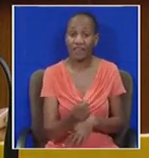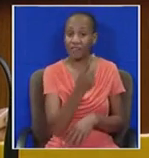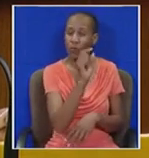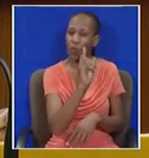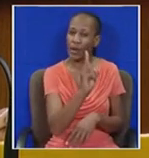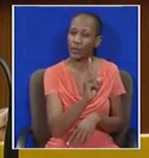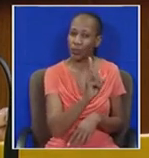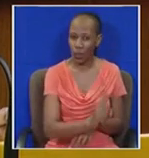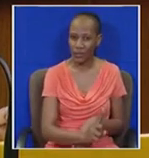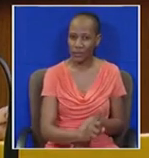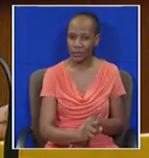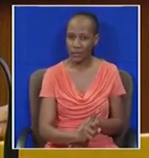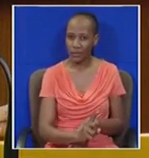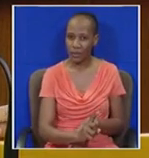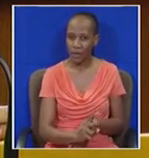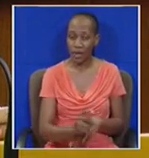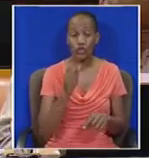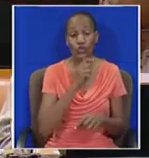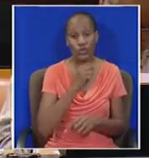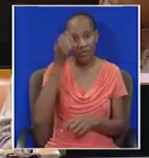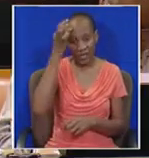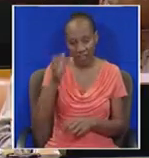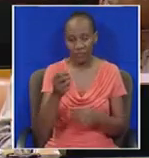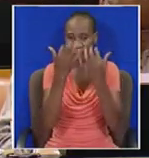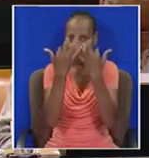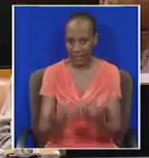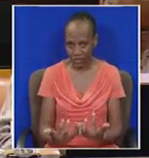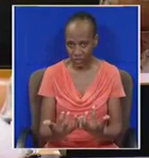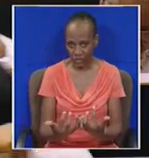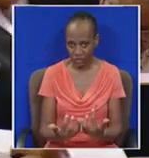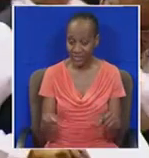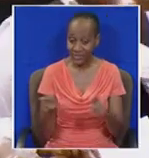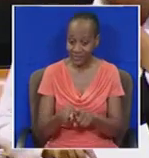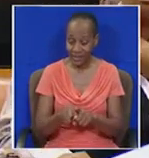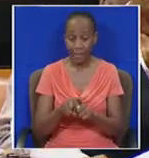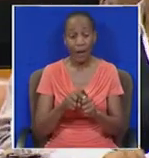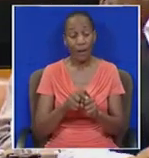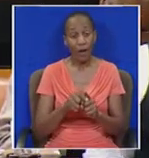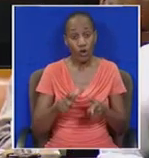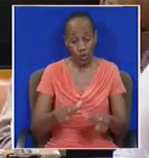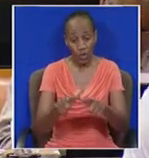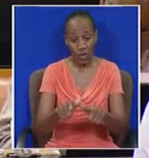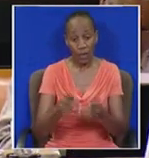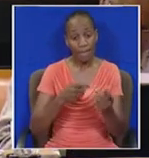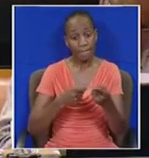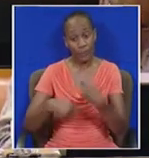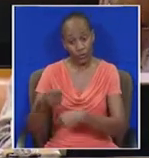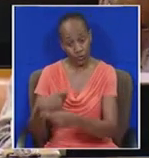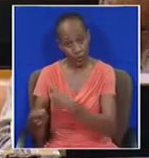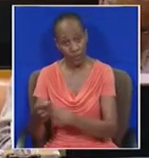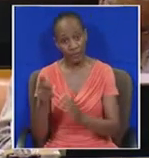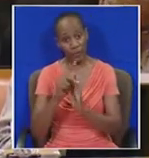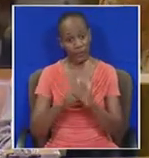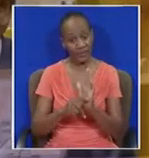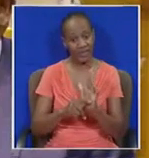buying power through government expenditure, which local procurement policy aims to do. It aims to capitalize on